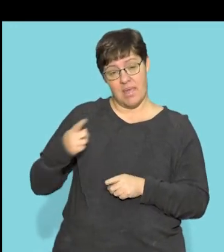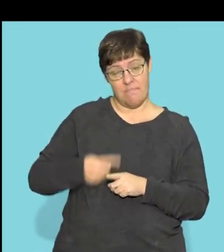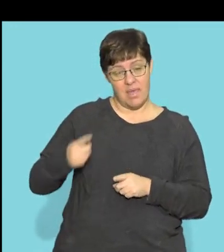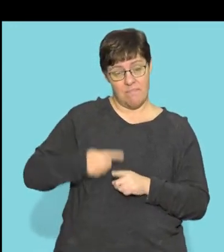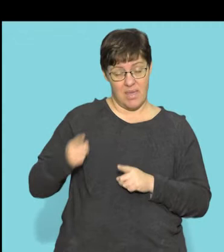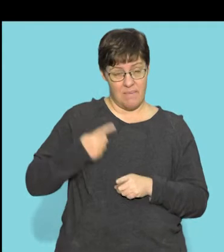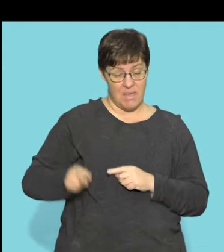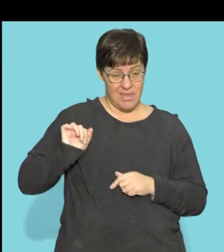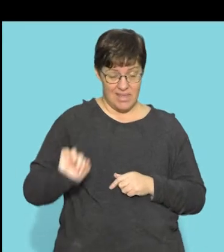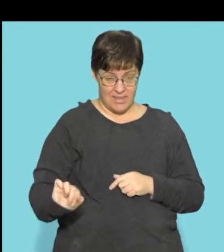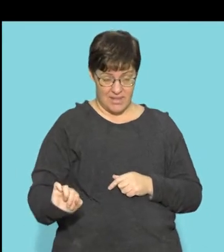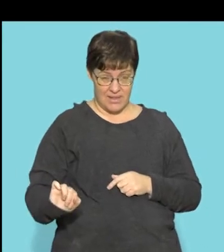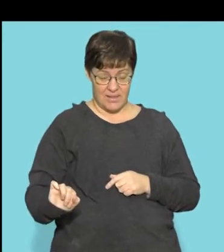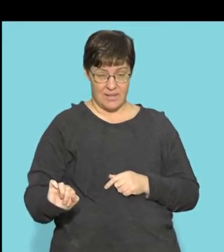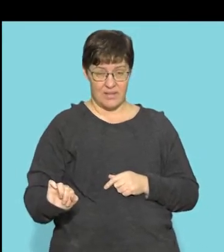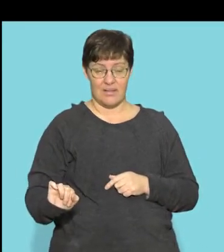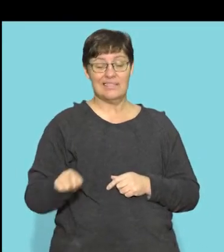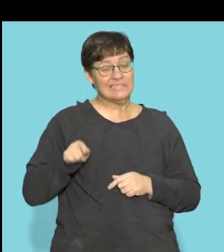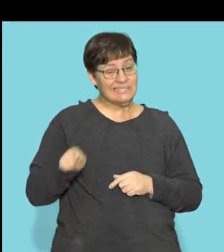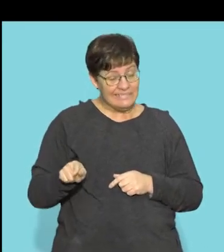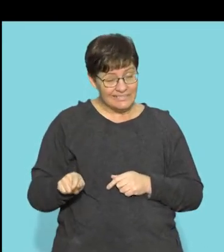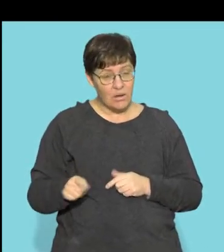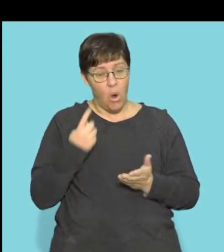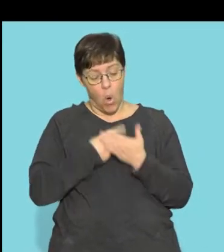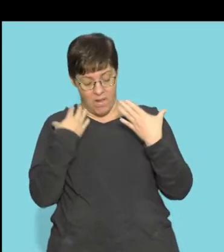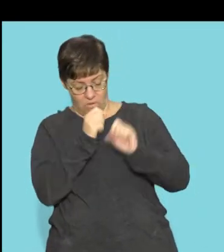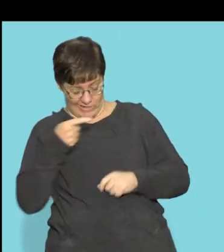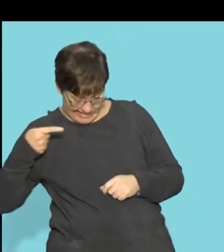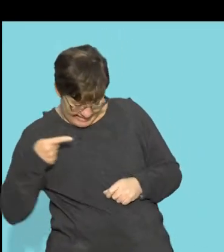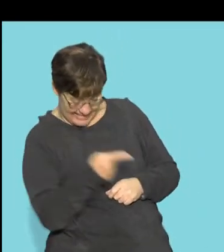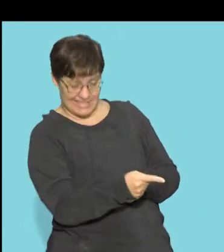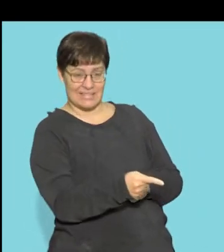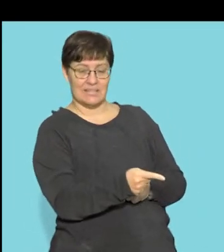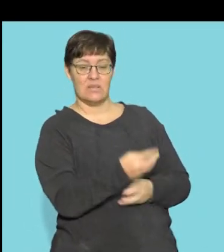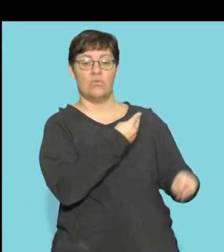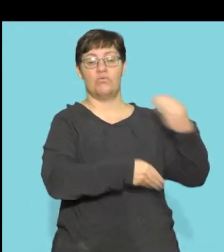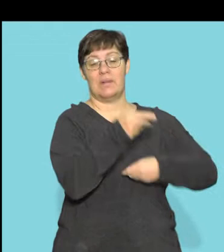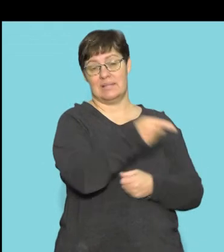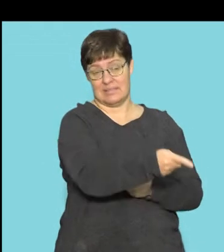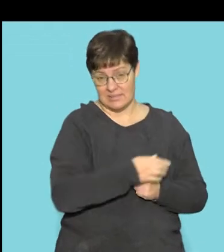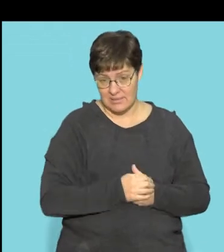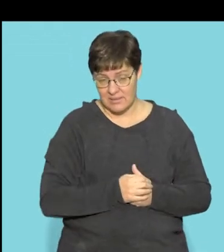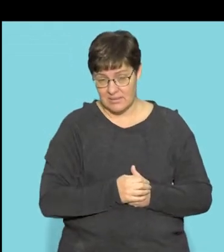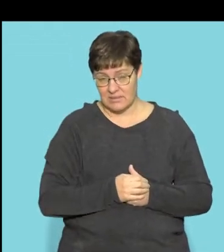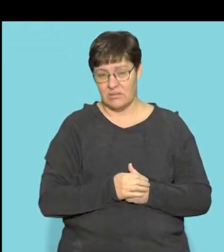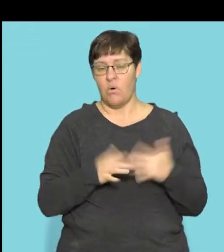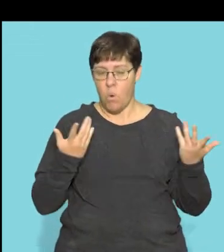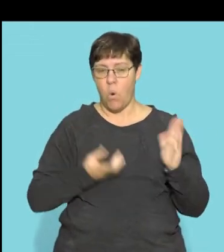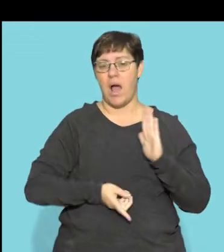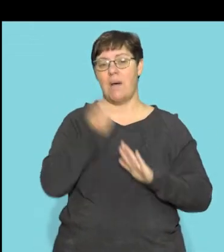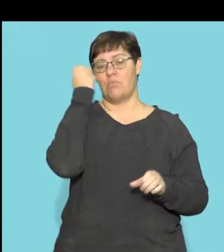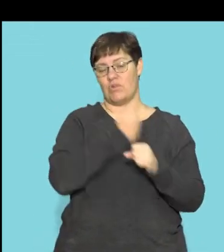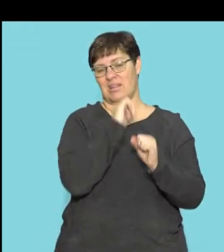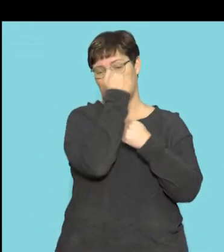money regularly and uses it only for a specific purpose, like replacing